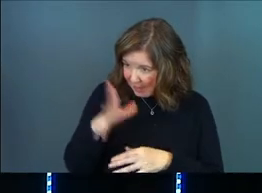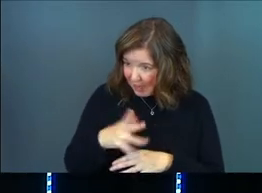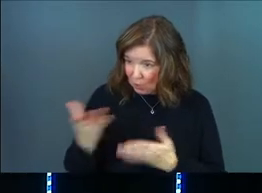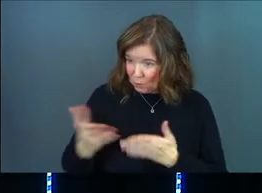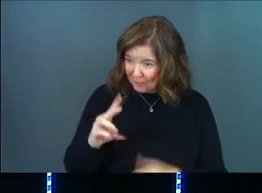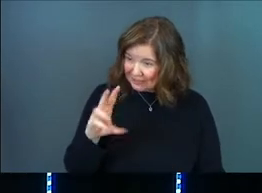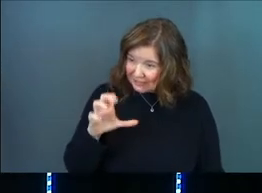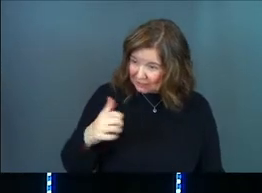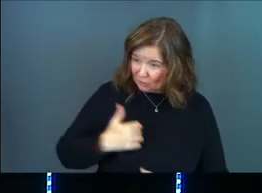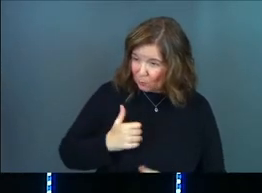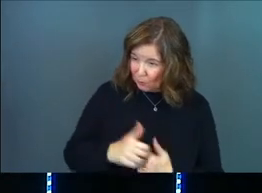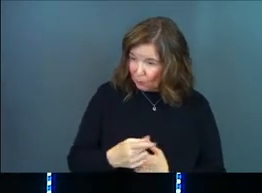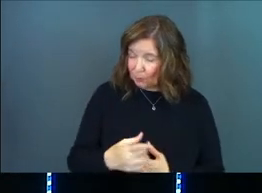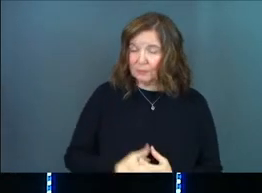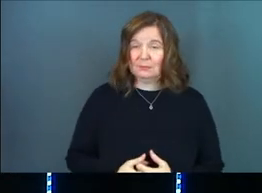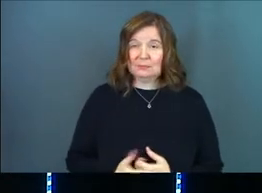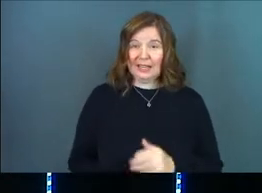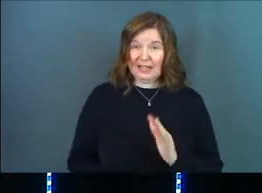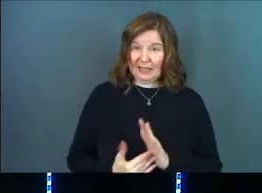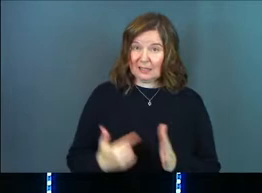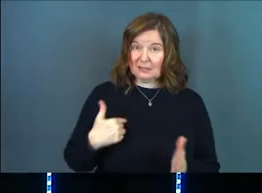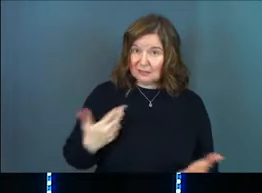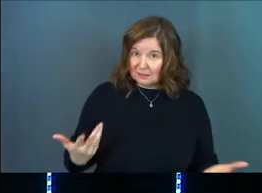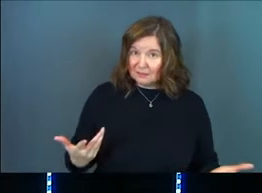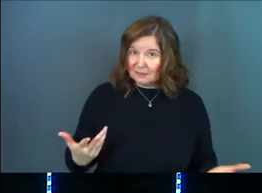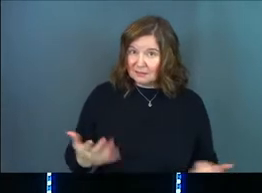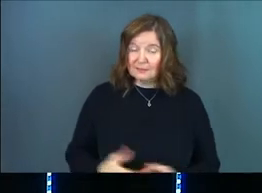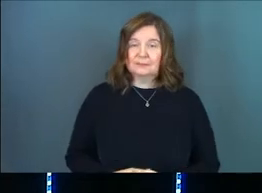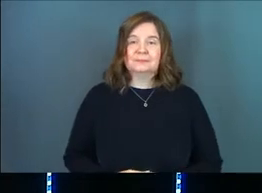And you brought 600 people against me?